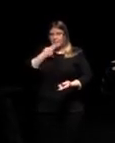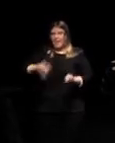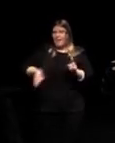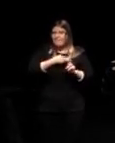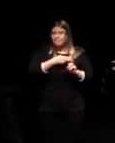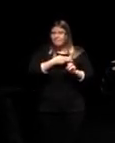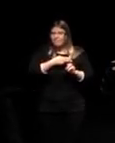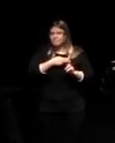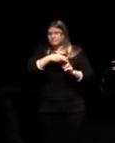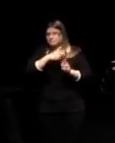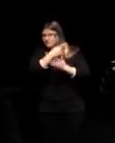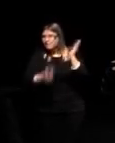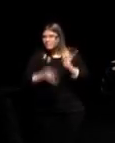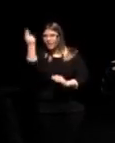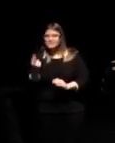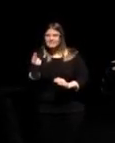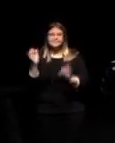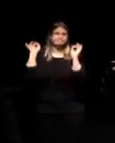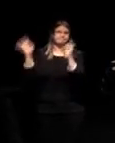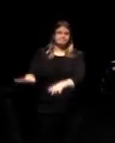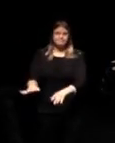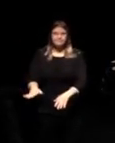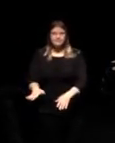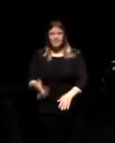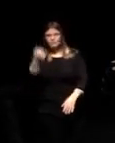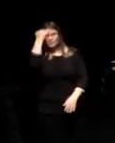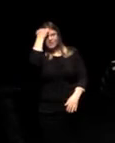At least being retarded, you don't get the sympathy vote.